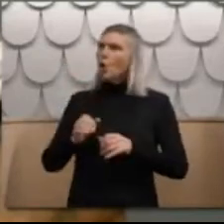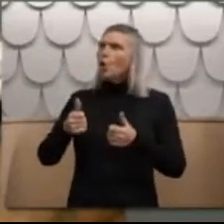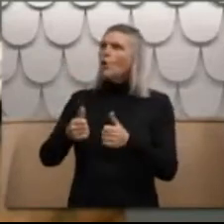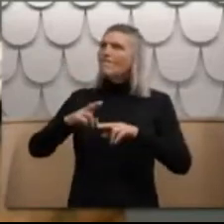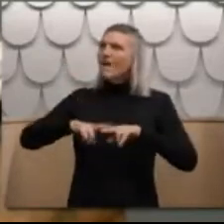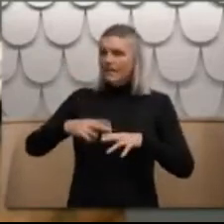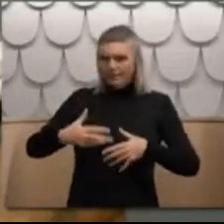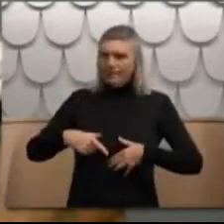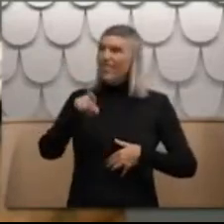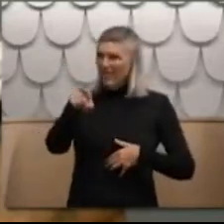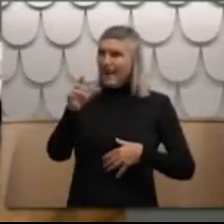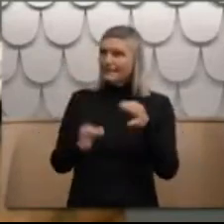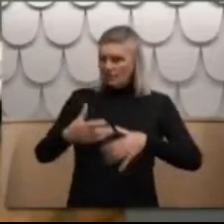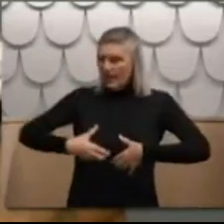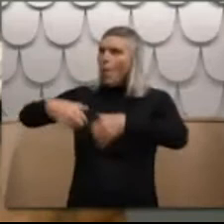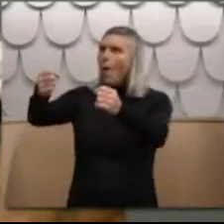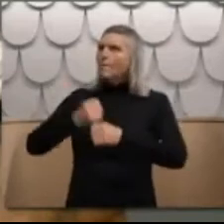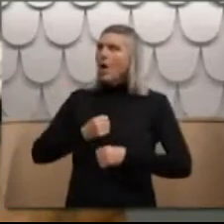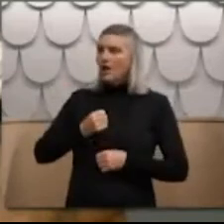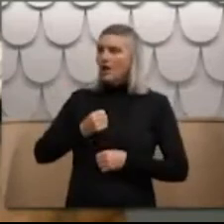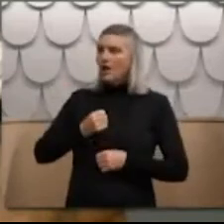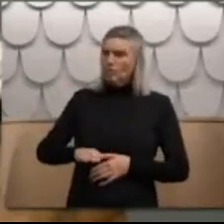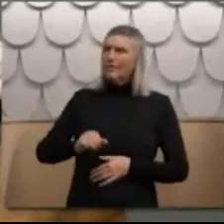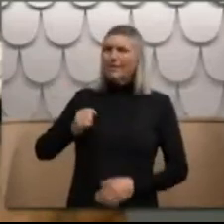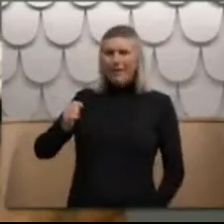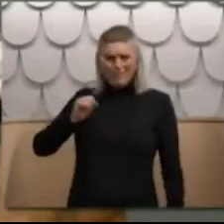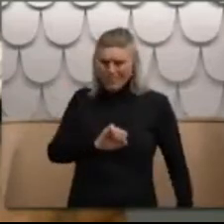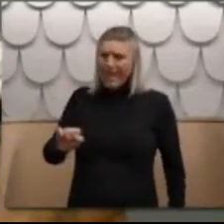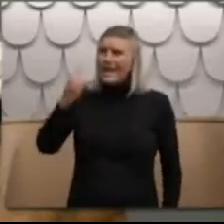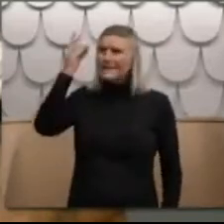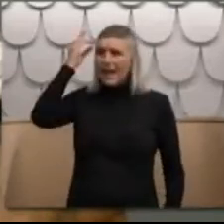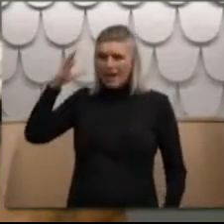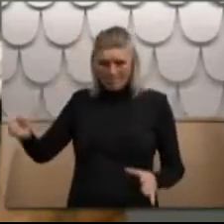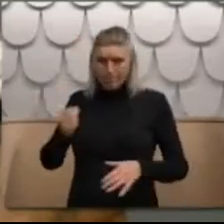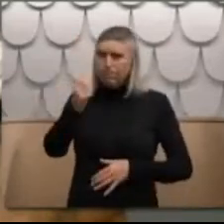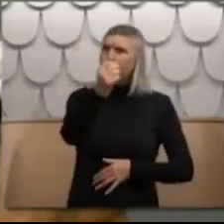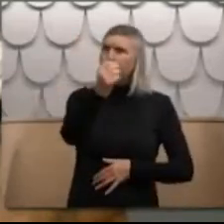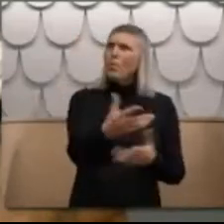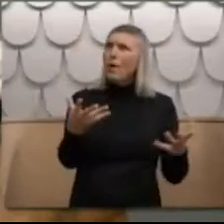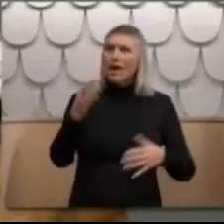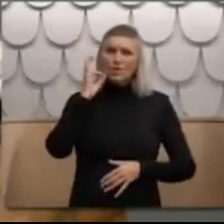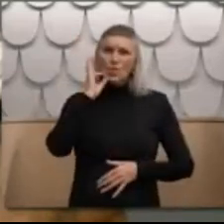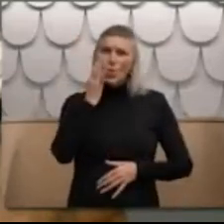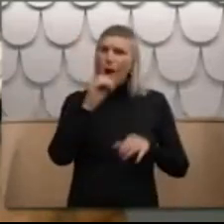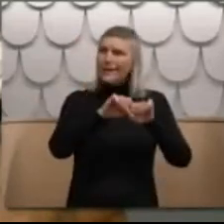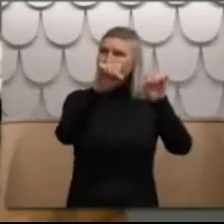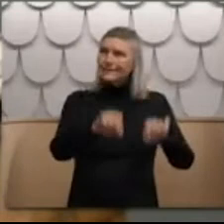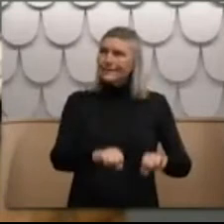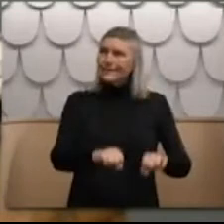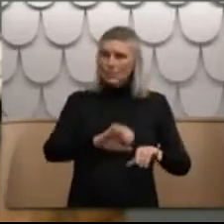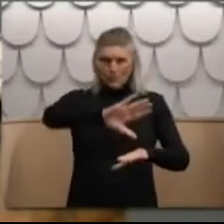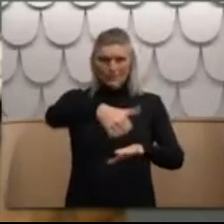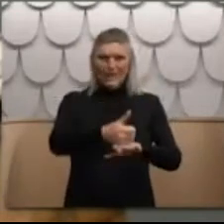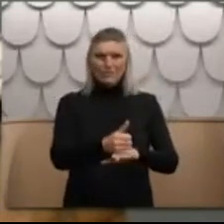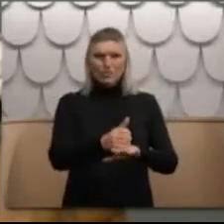take my children away from me, their dad, and put them into a white system that was designed to tame them and